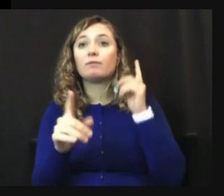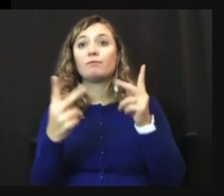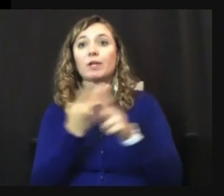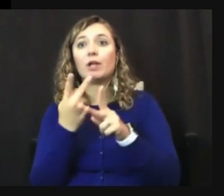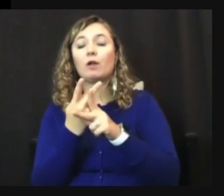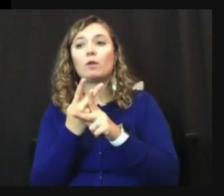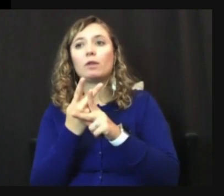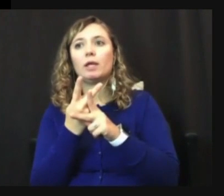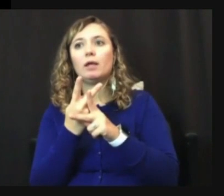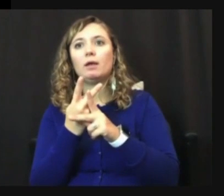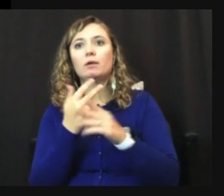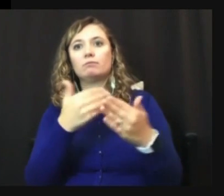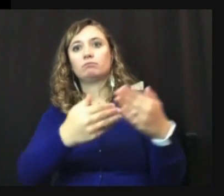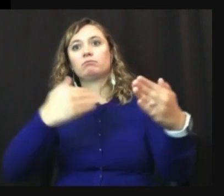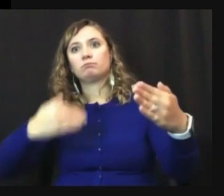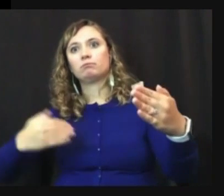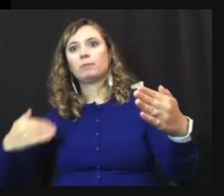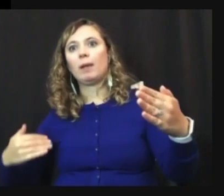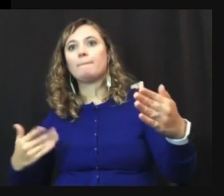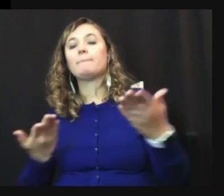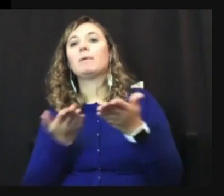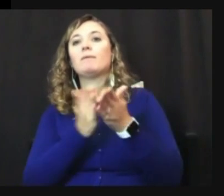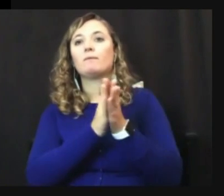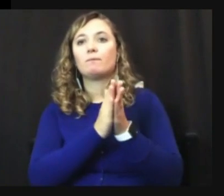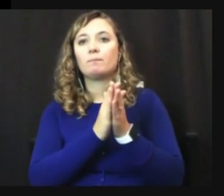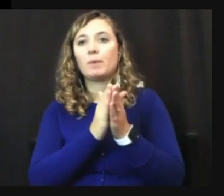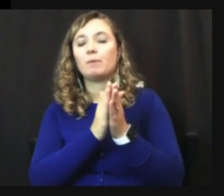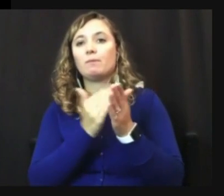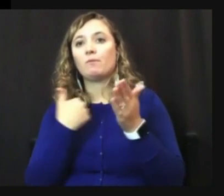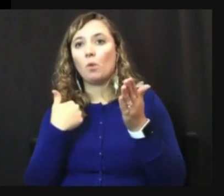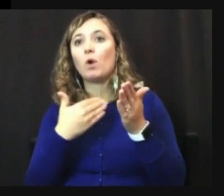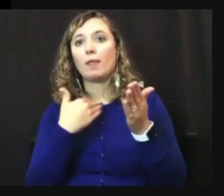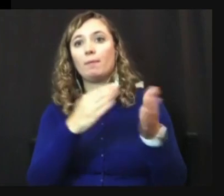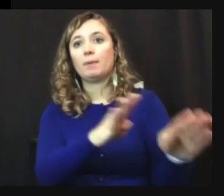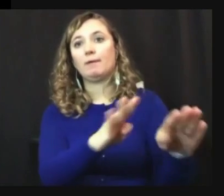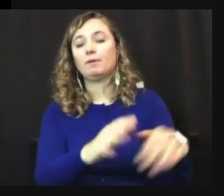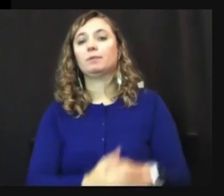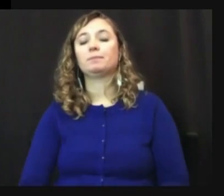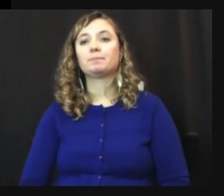We can do the same things that we were just talking about there with the next set